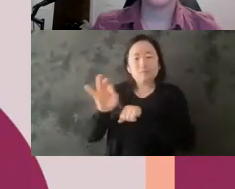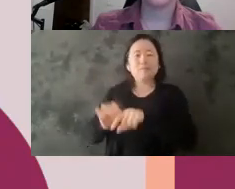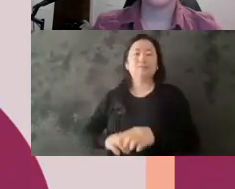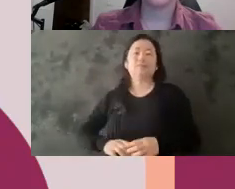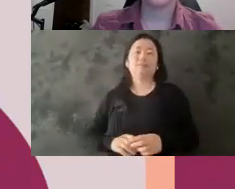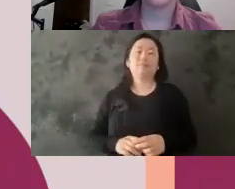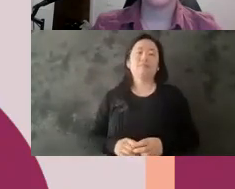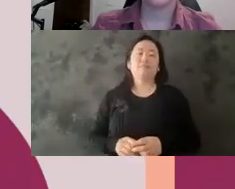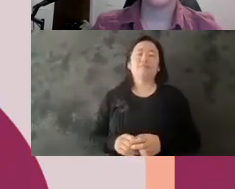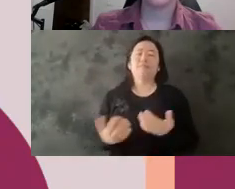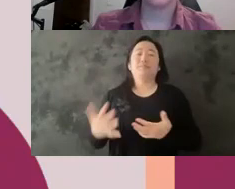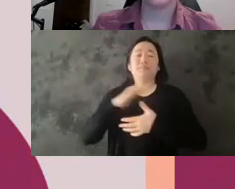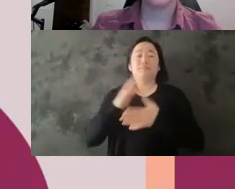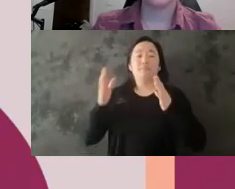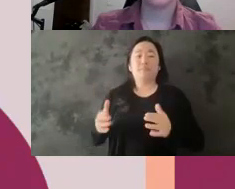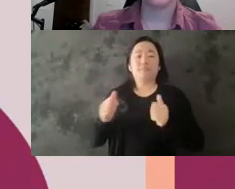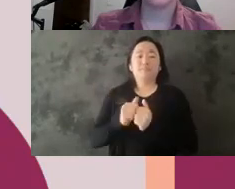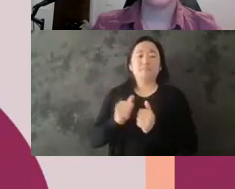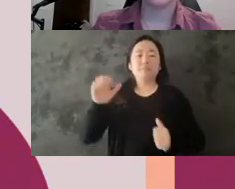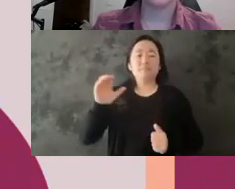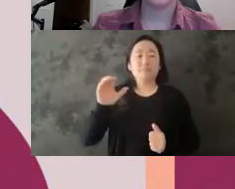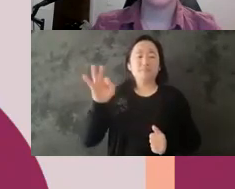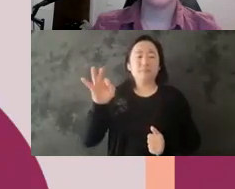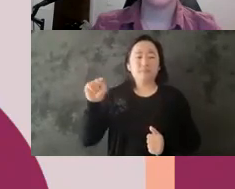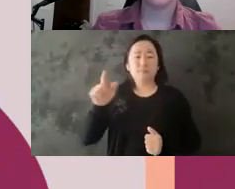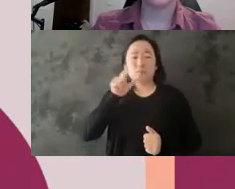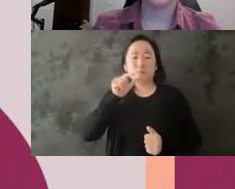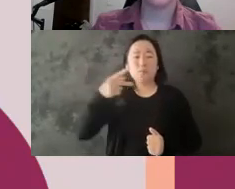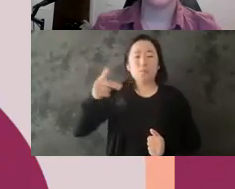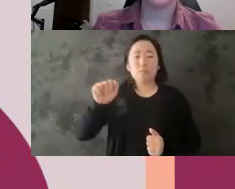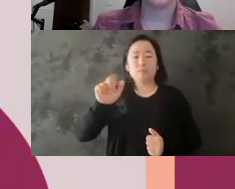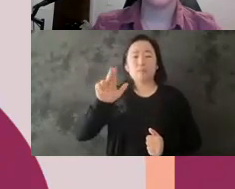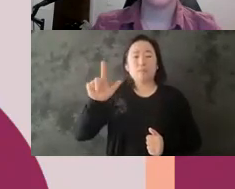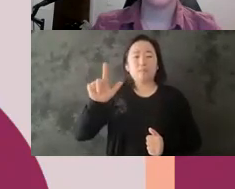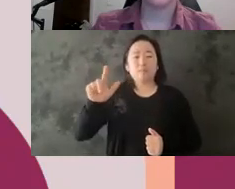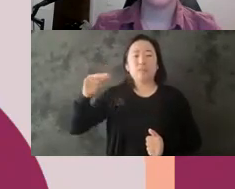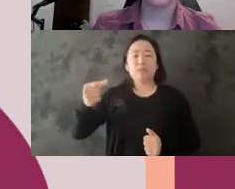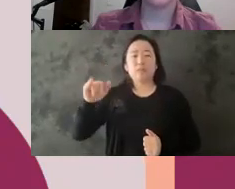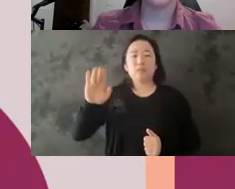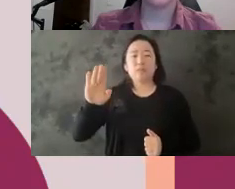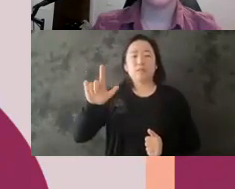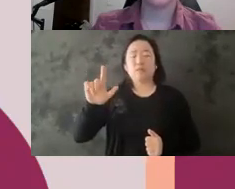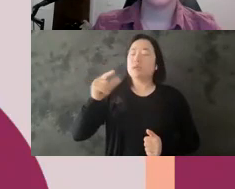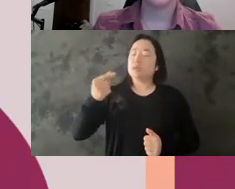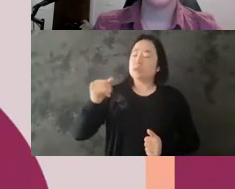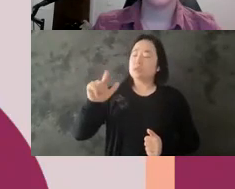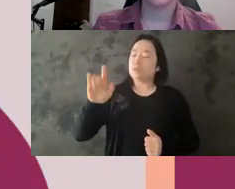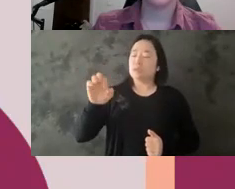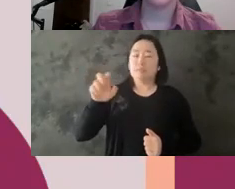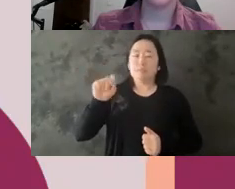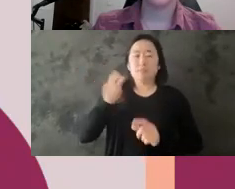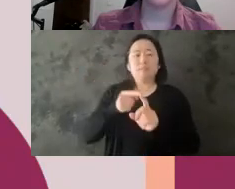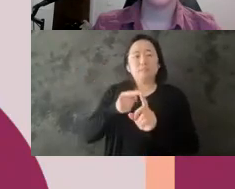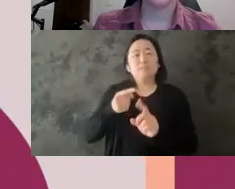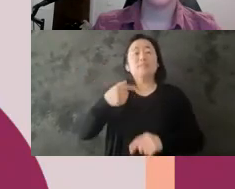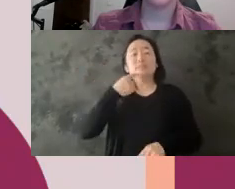person with CFT is Paul Gilbert. And so he talks about how the human brain is a product of evolution and